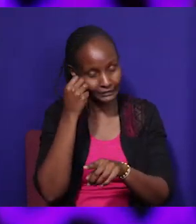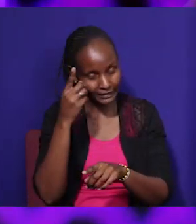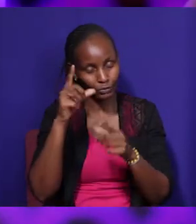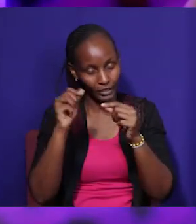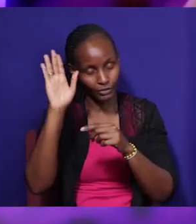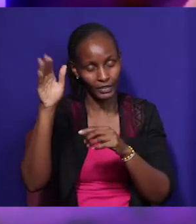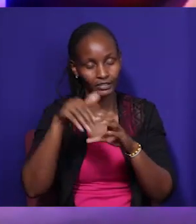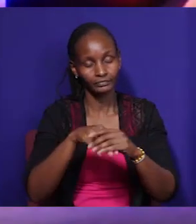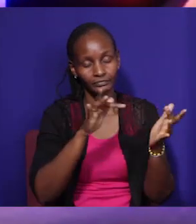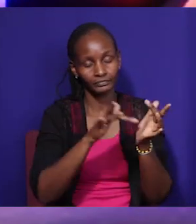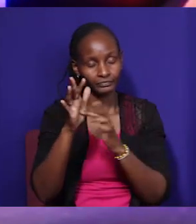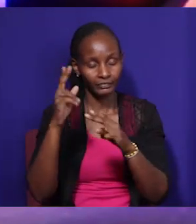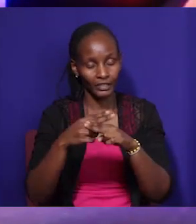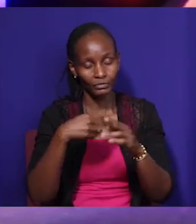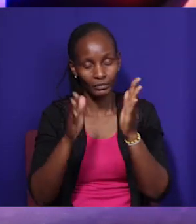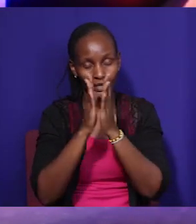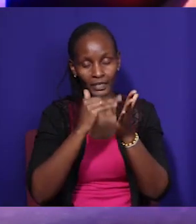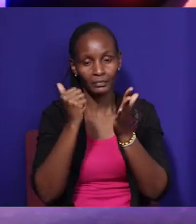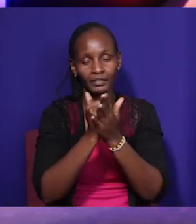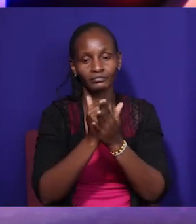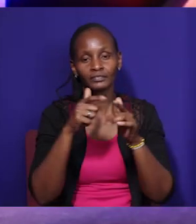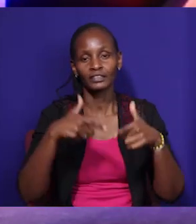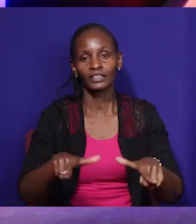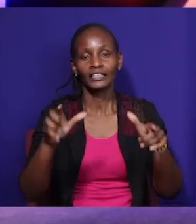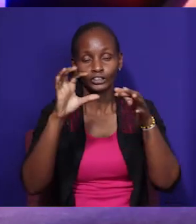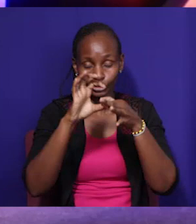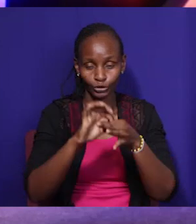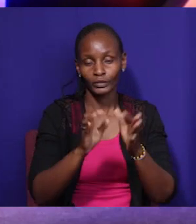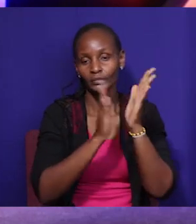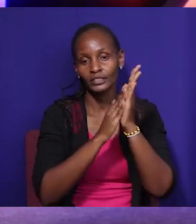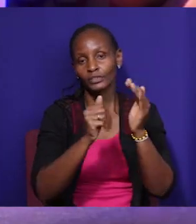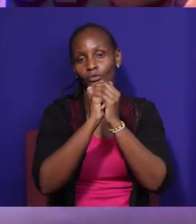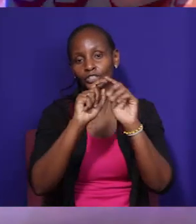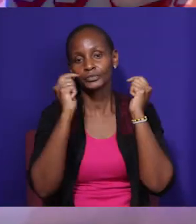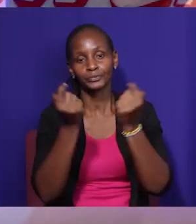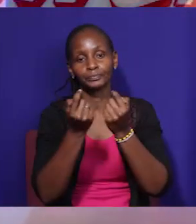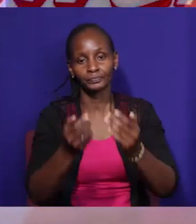it is in Jesus' name we pray. Amen. Now let us join the praise and worship team.